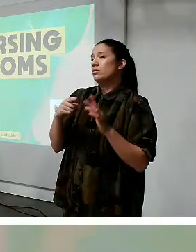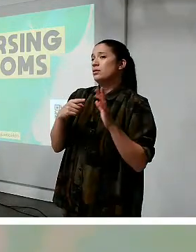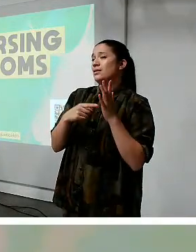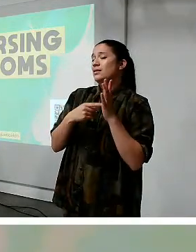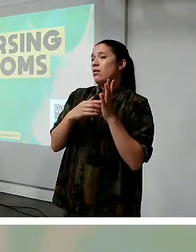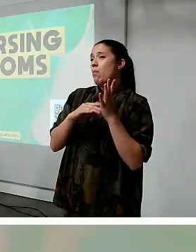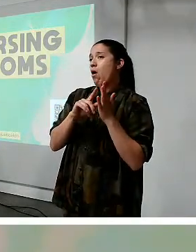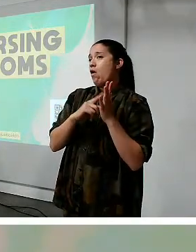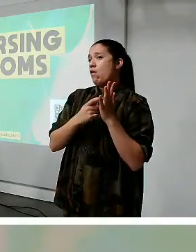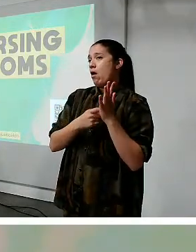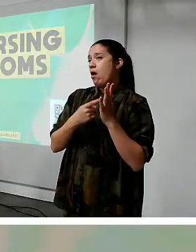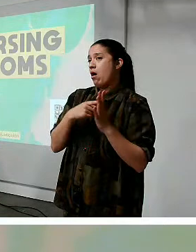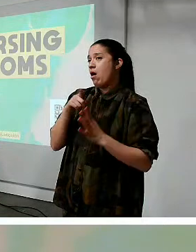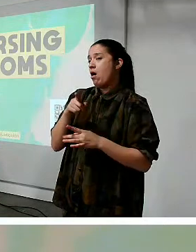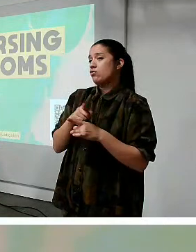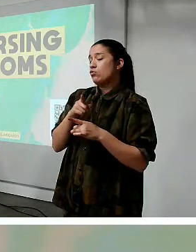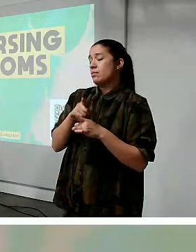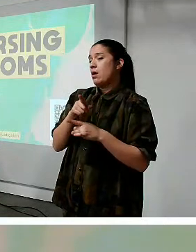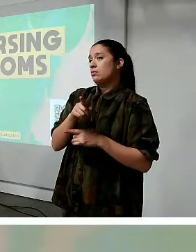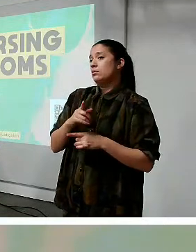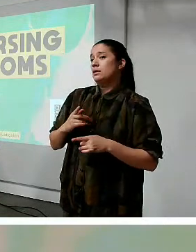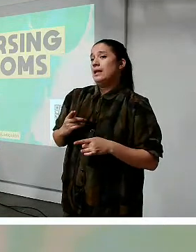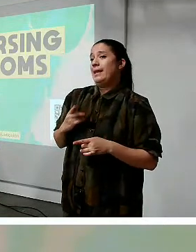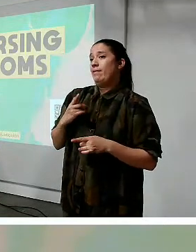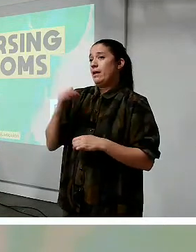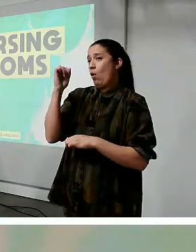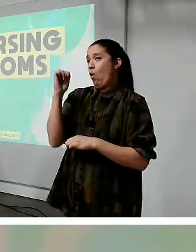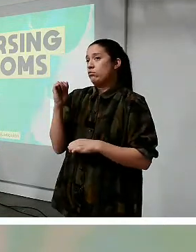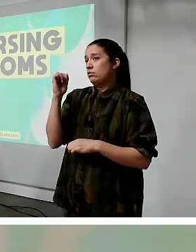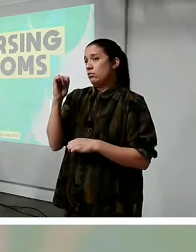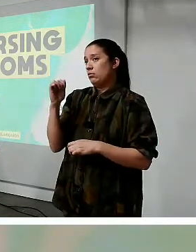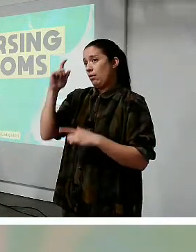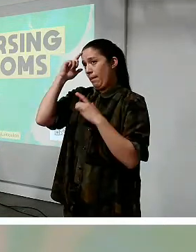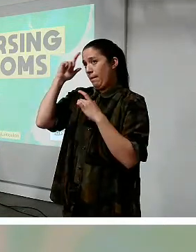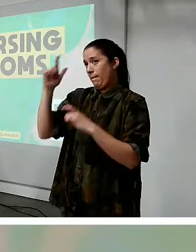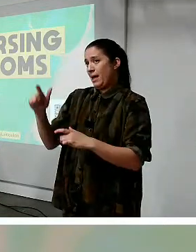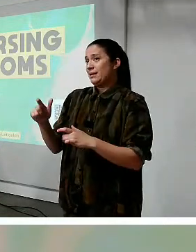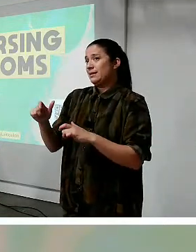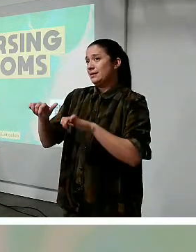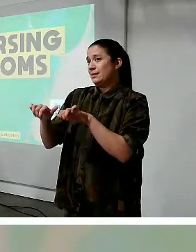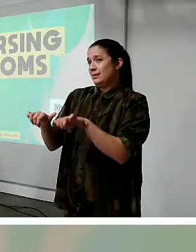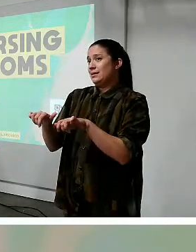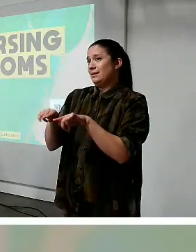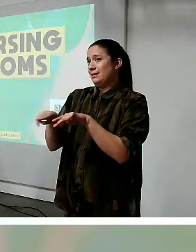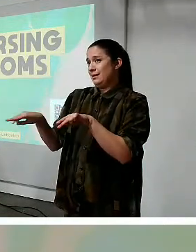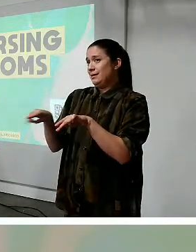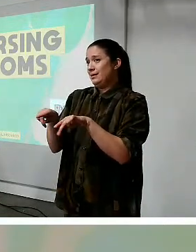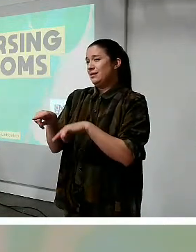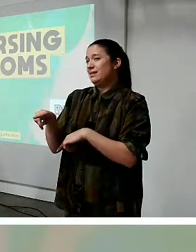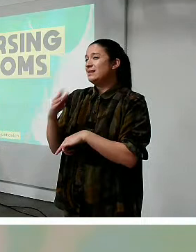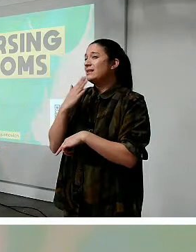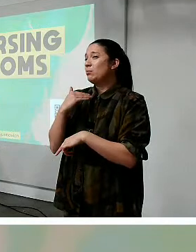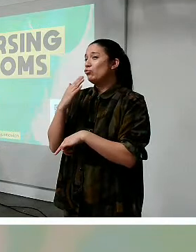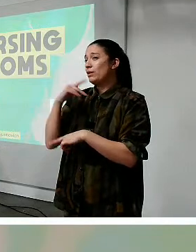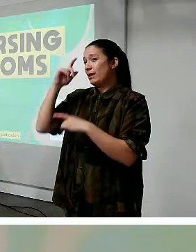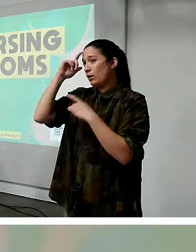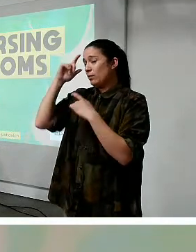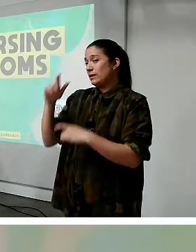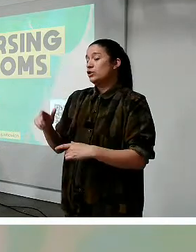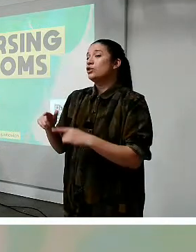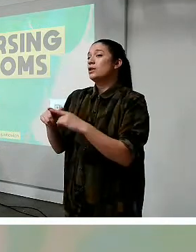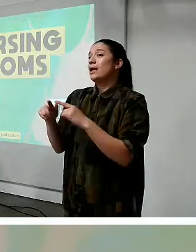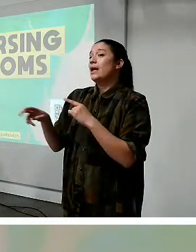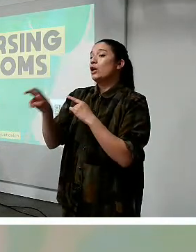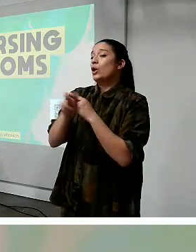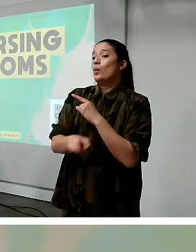living in this hostel, in this bedsit, in temporary accommodation, and going downstairs to smoke